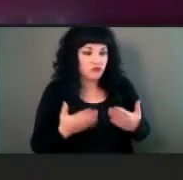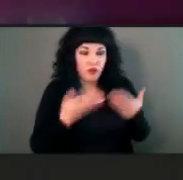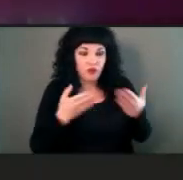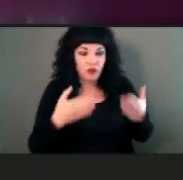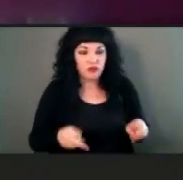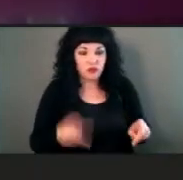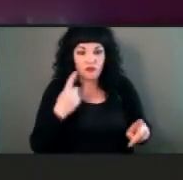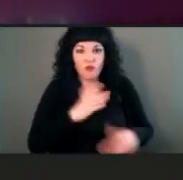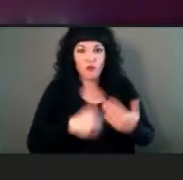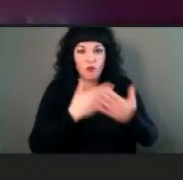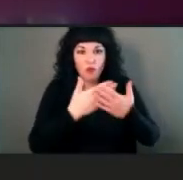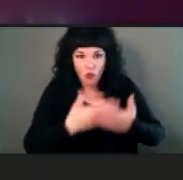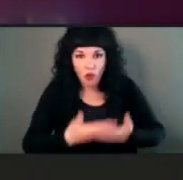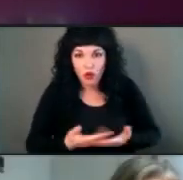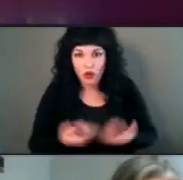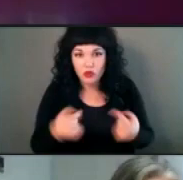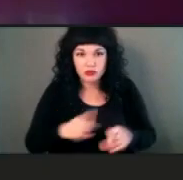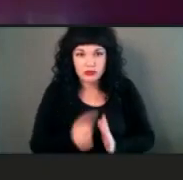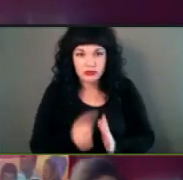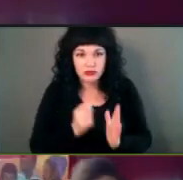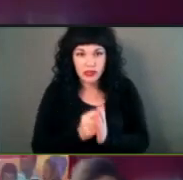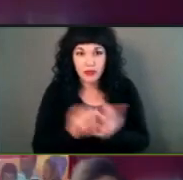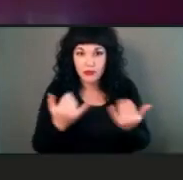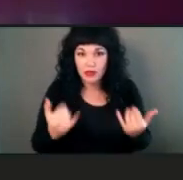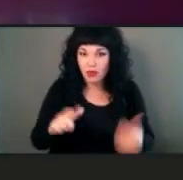questions. Christine?